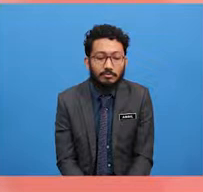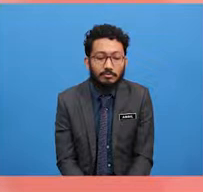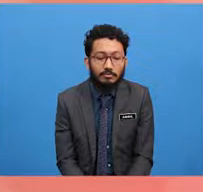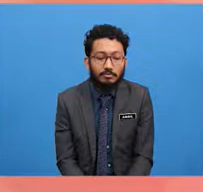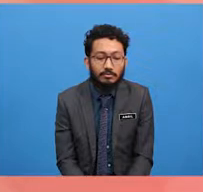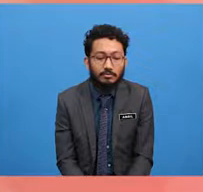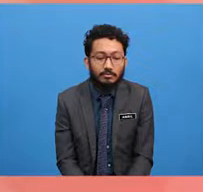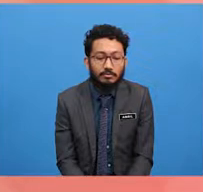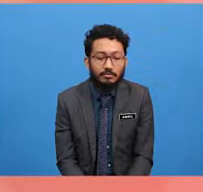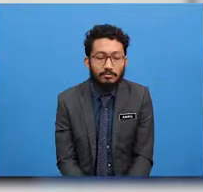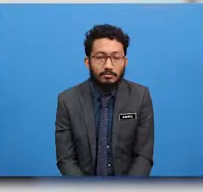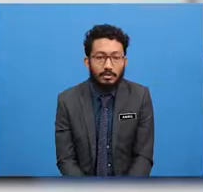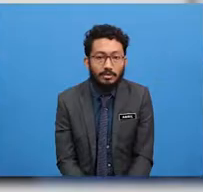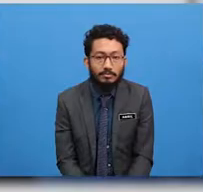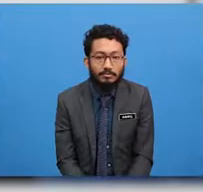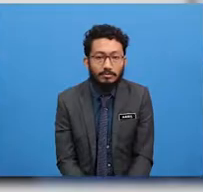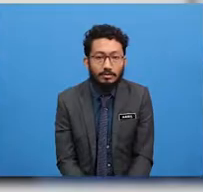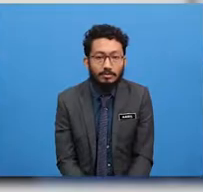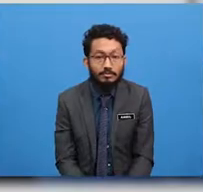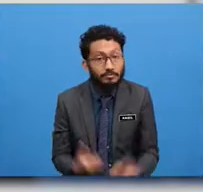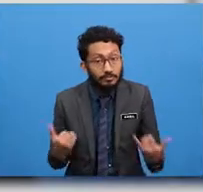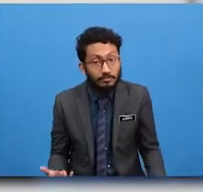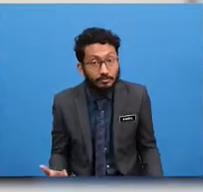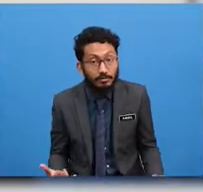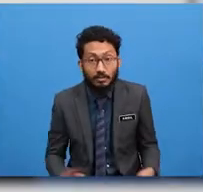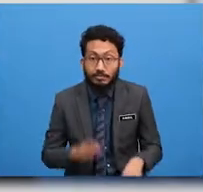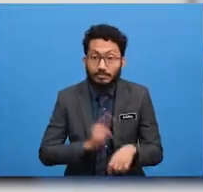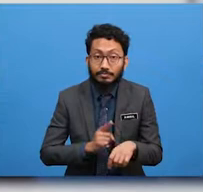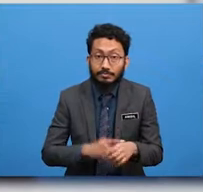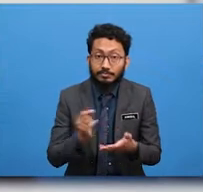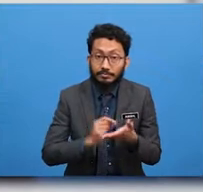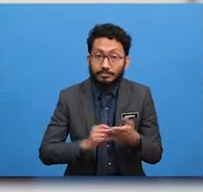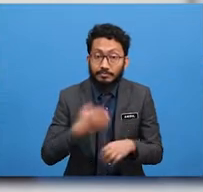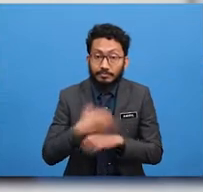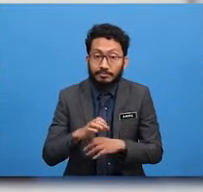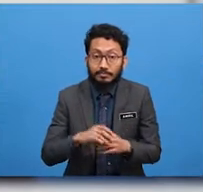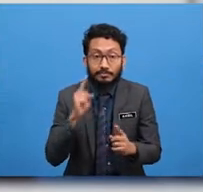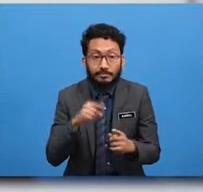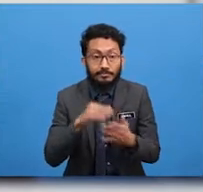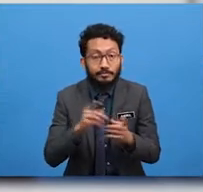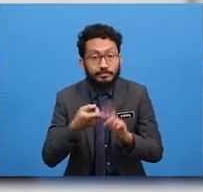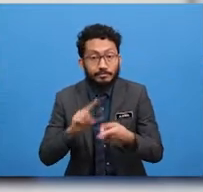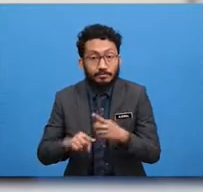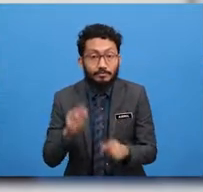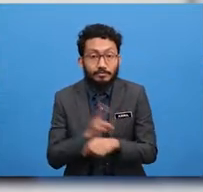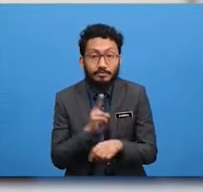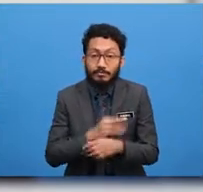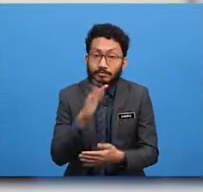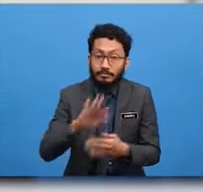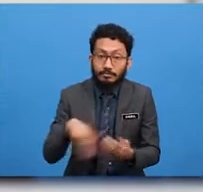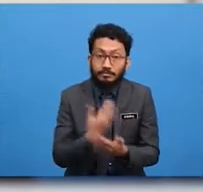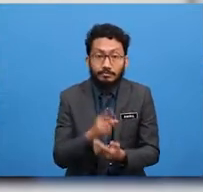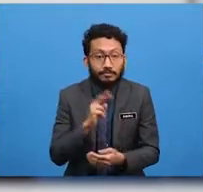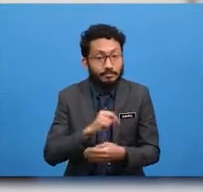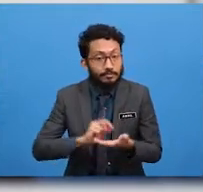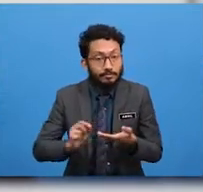wishes, Lydia. Now, it's time to write an email to your friend using all your notes. What